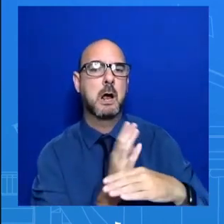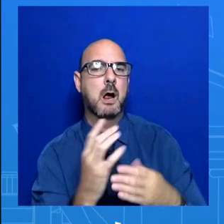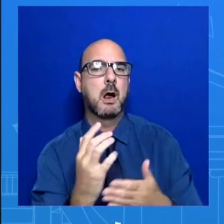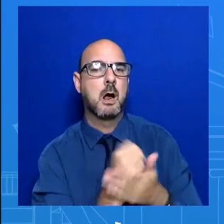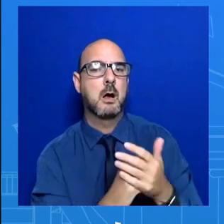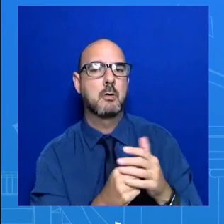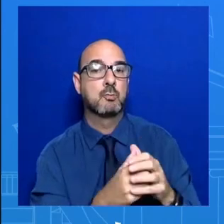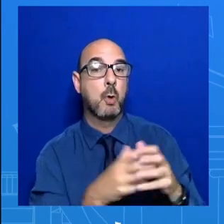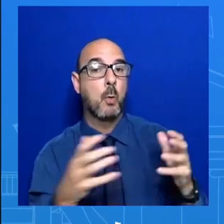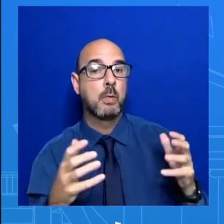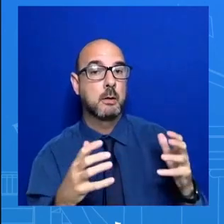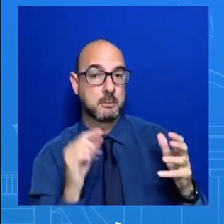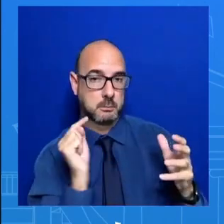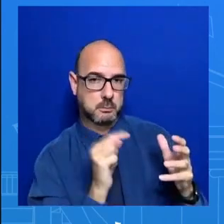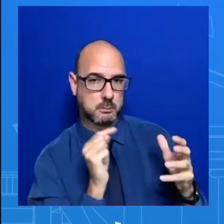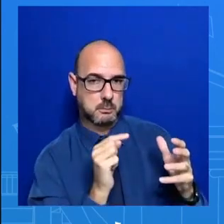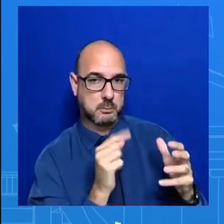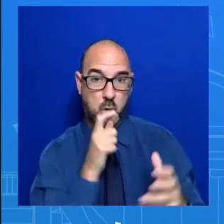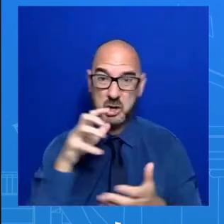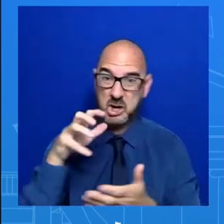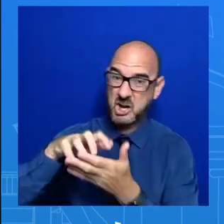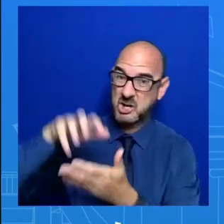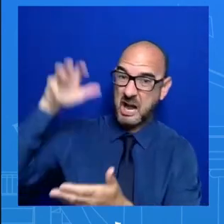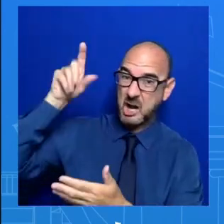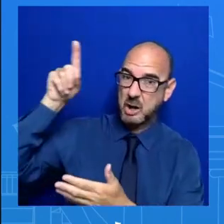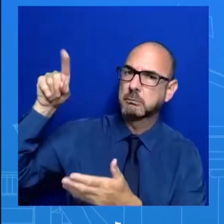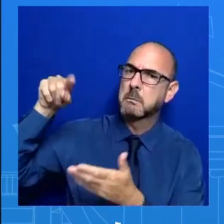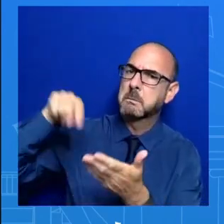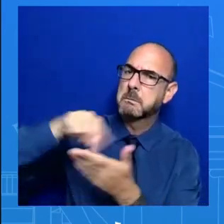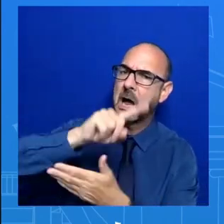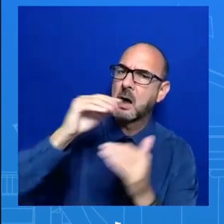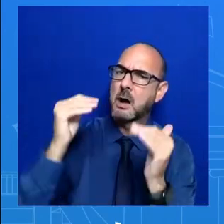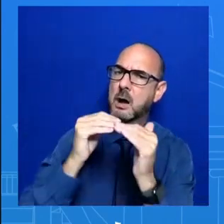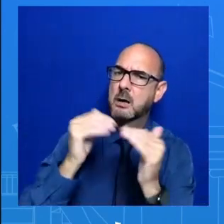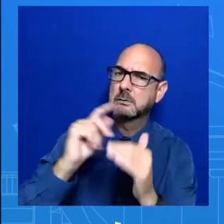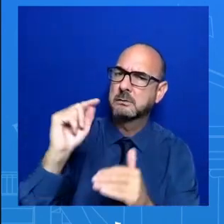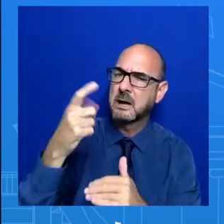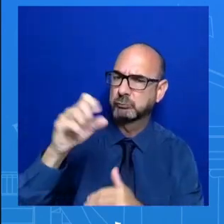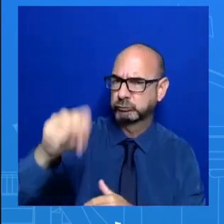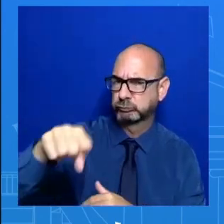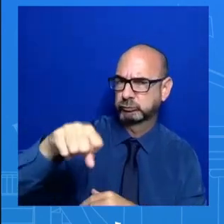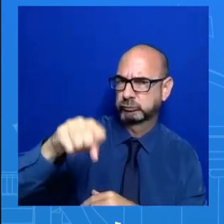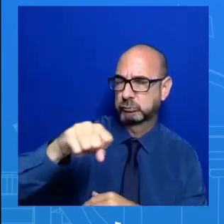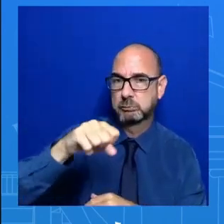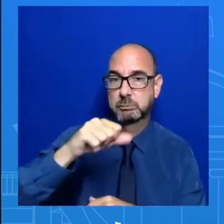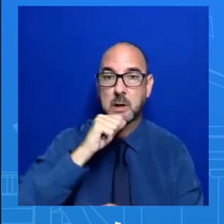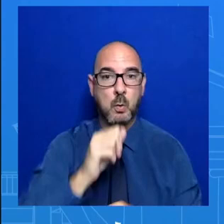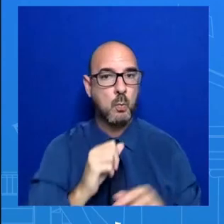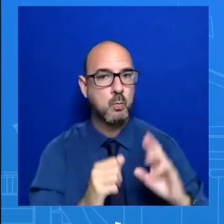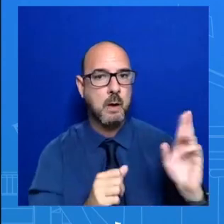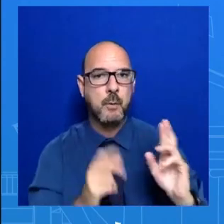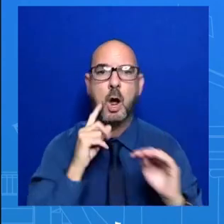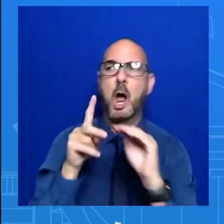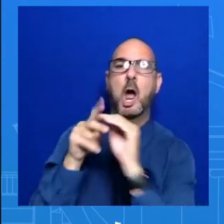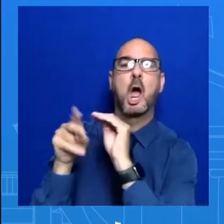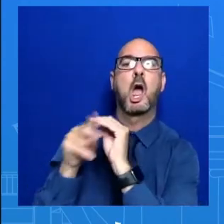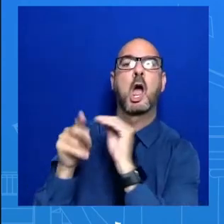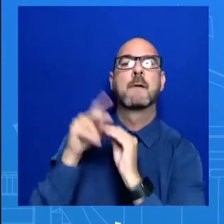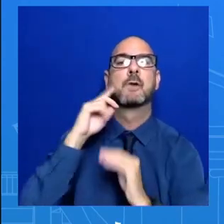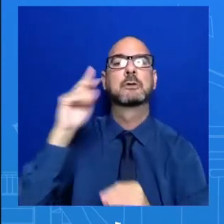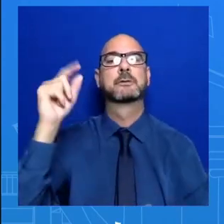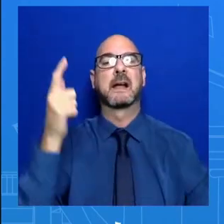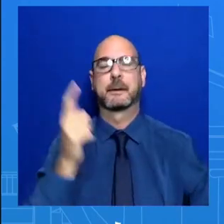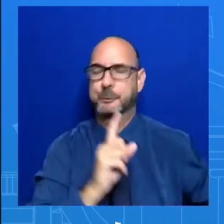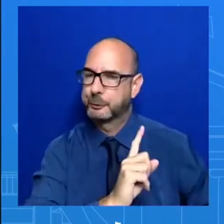their fair share, right? Not like Republicans in Congress who want to give them a tax giveaway. So he's trying to make sure, this is one part